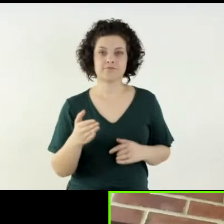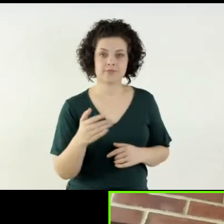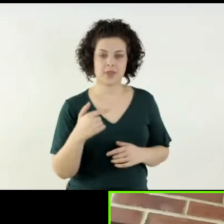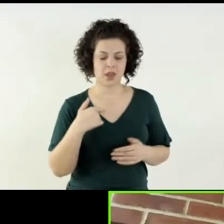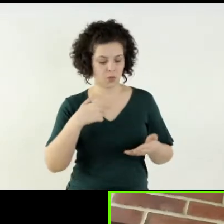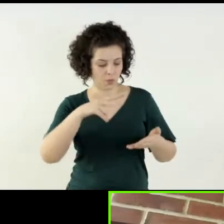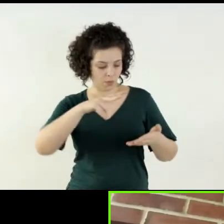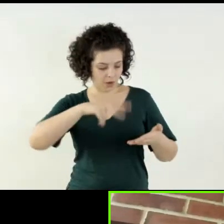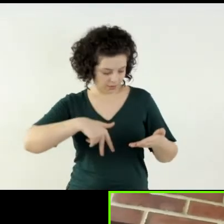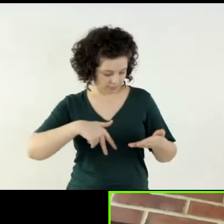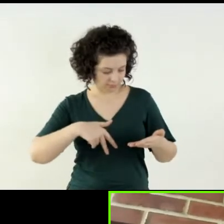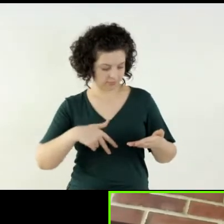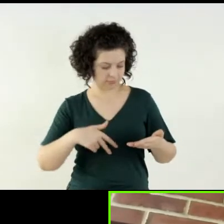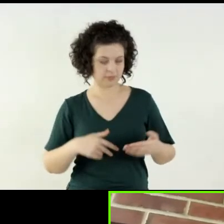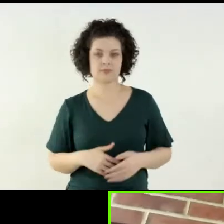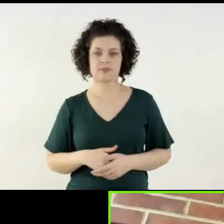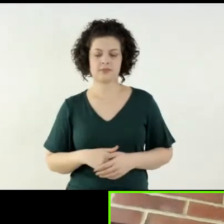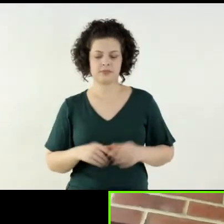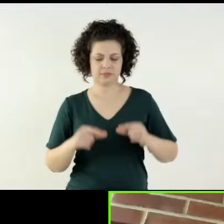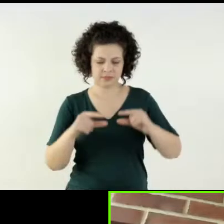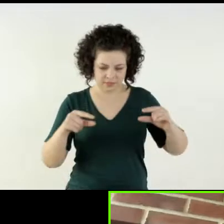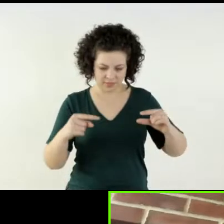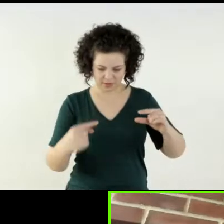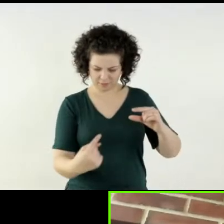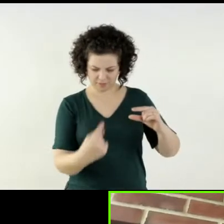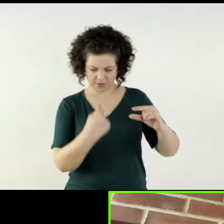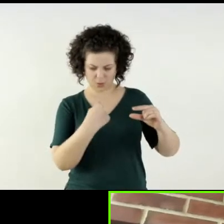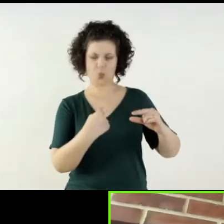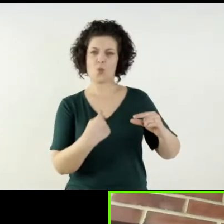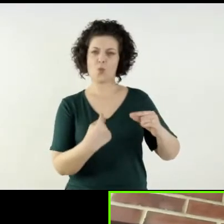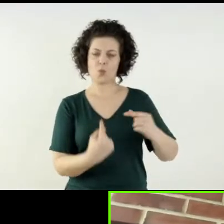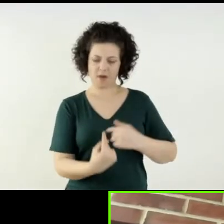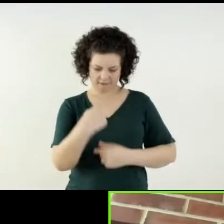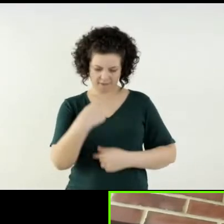I really felt it in my body, because it was so